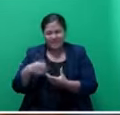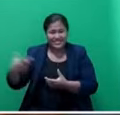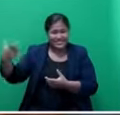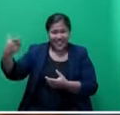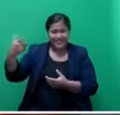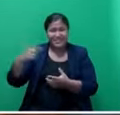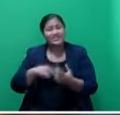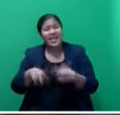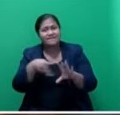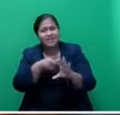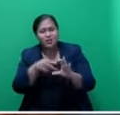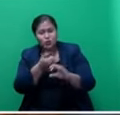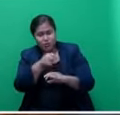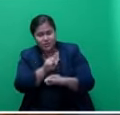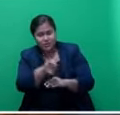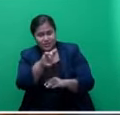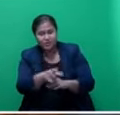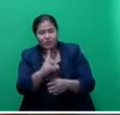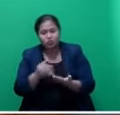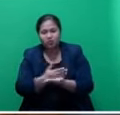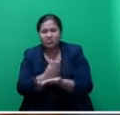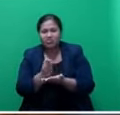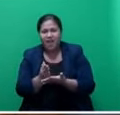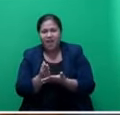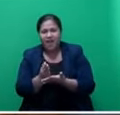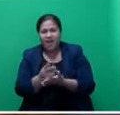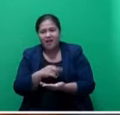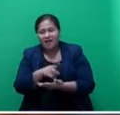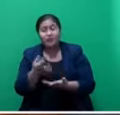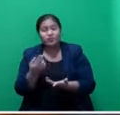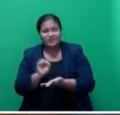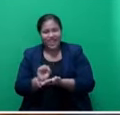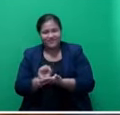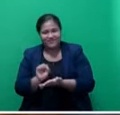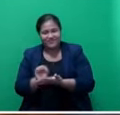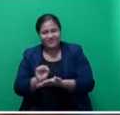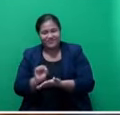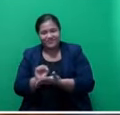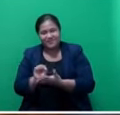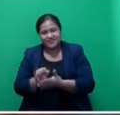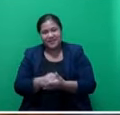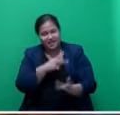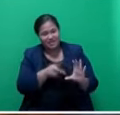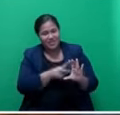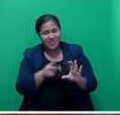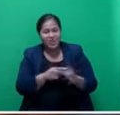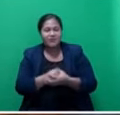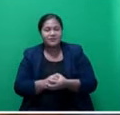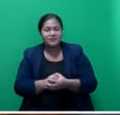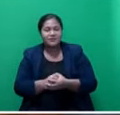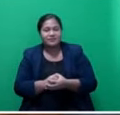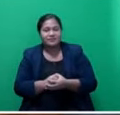being used by these predators to be shared onto consumers of child pornography. No parent is perfect, Honorable Speaker,